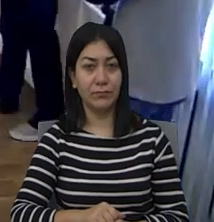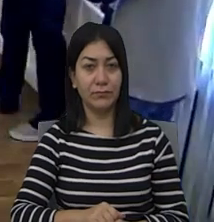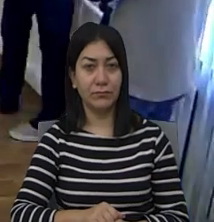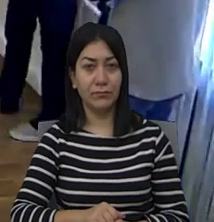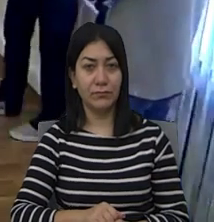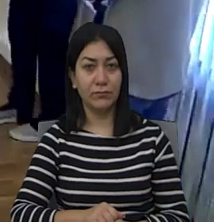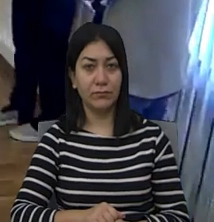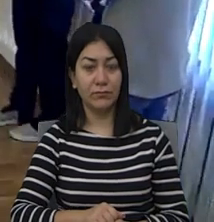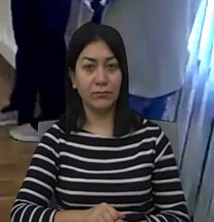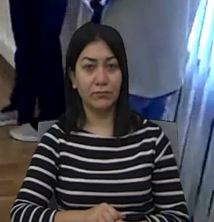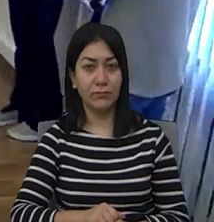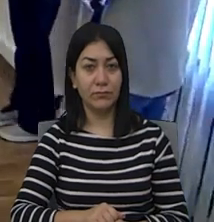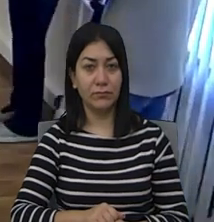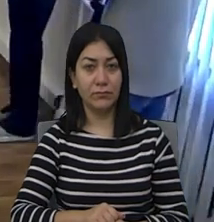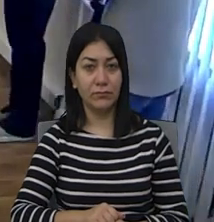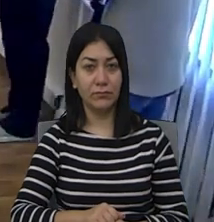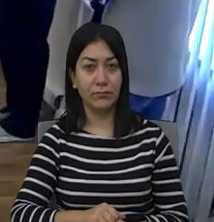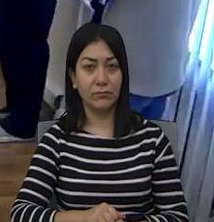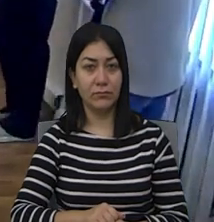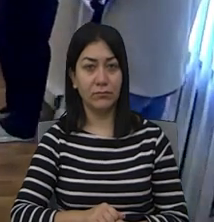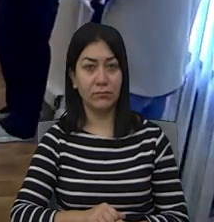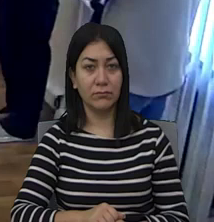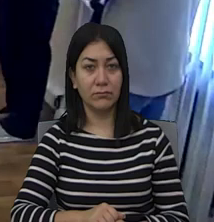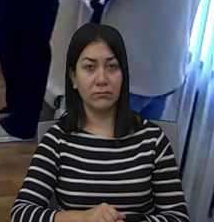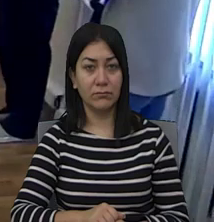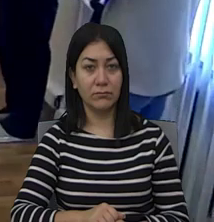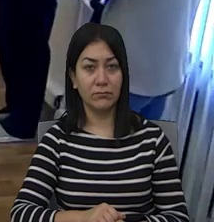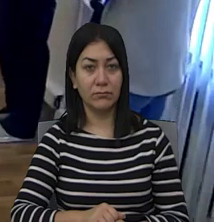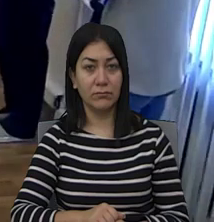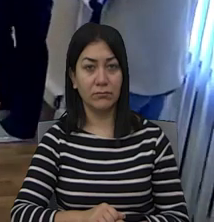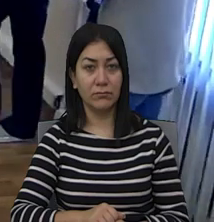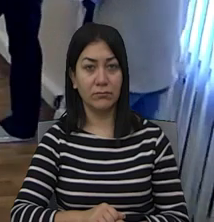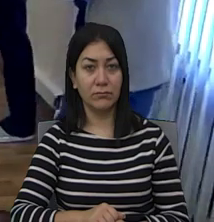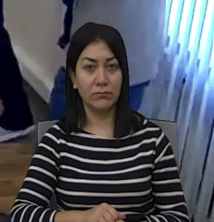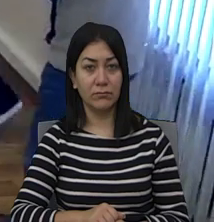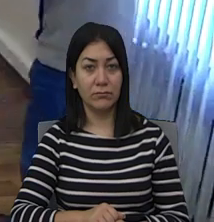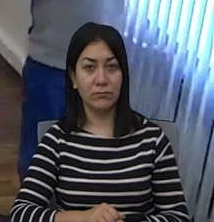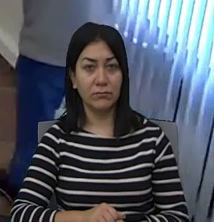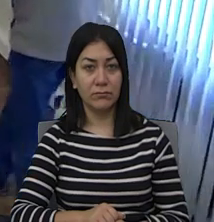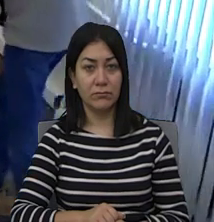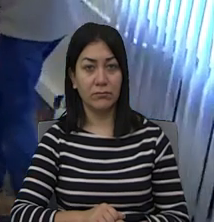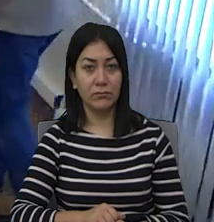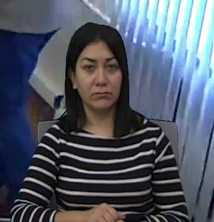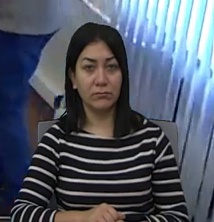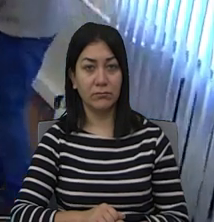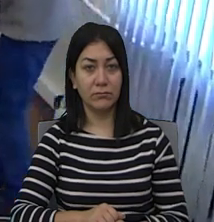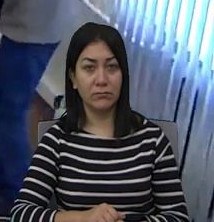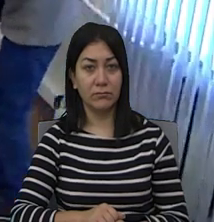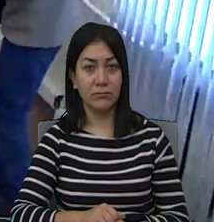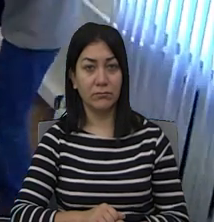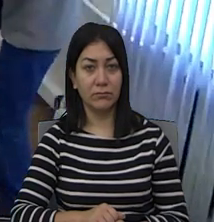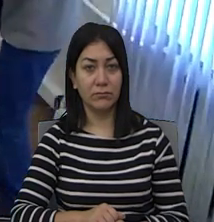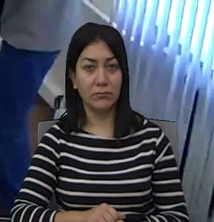finance monitoring and working very closely with the Central Electoral Commission, but also with the CPC and other anti-corruption